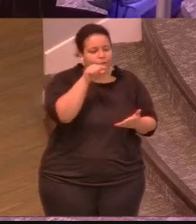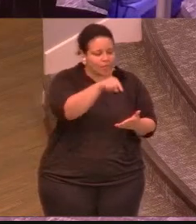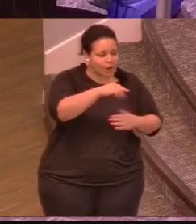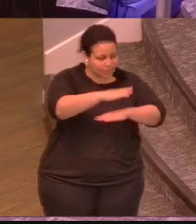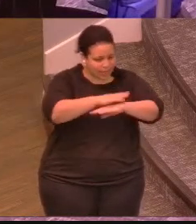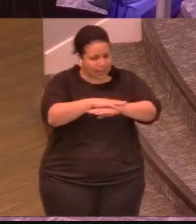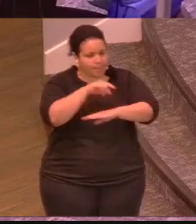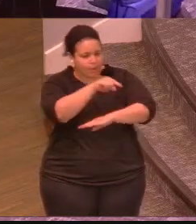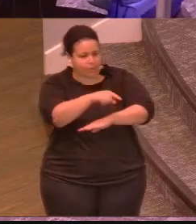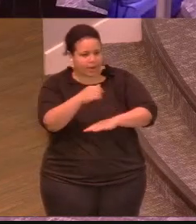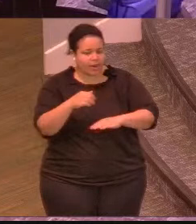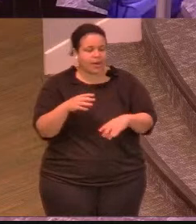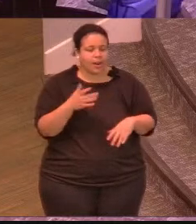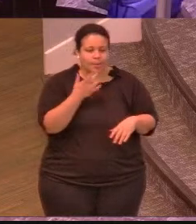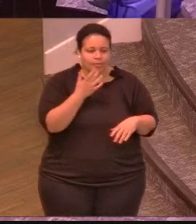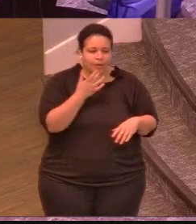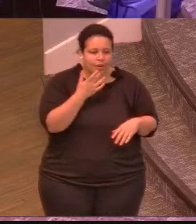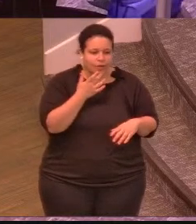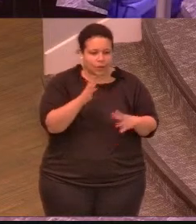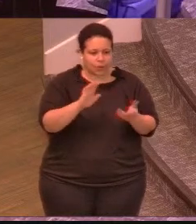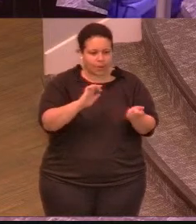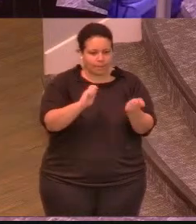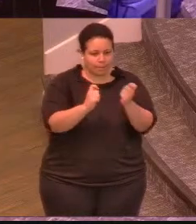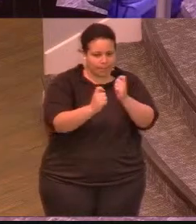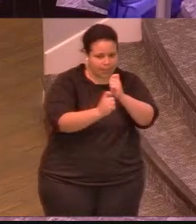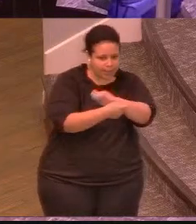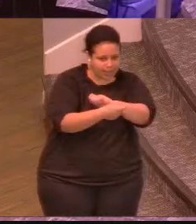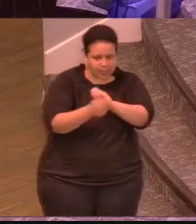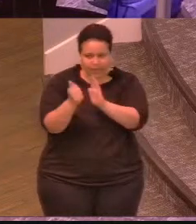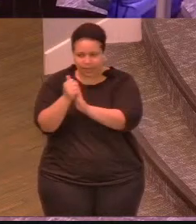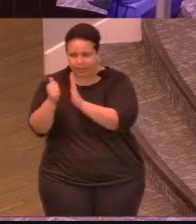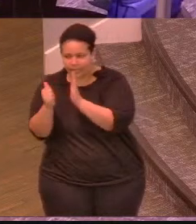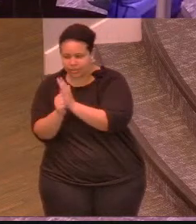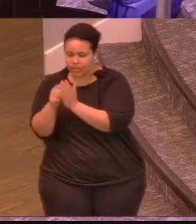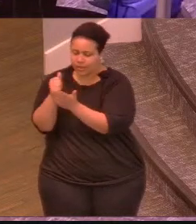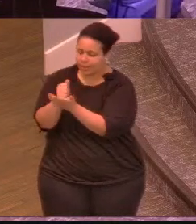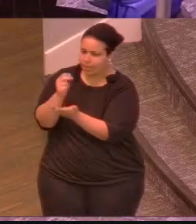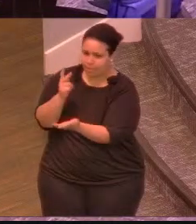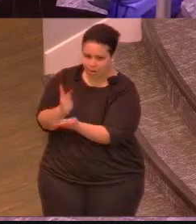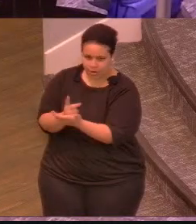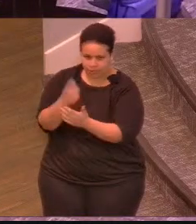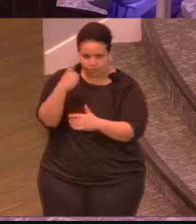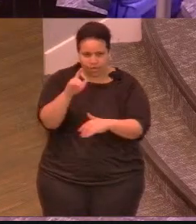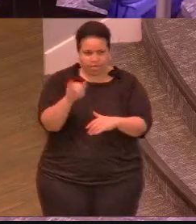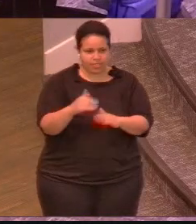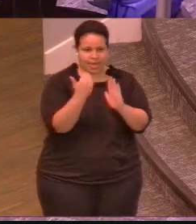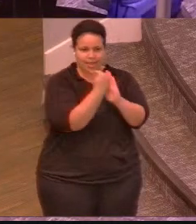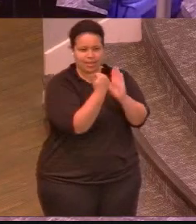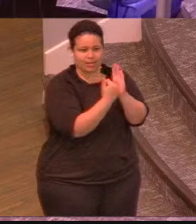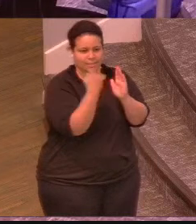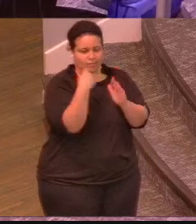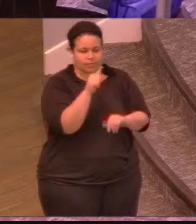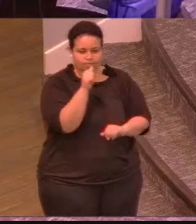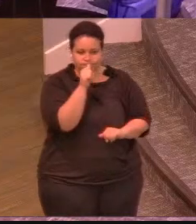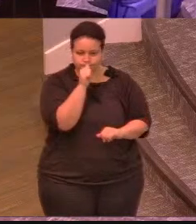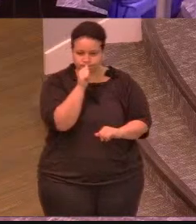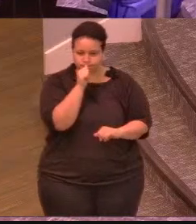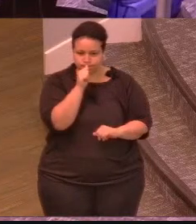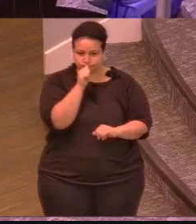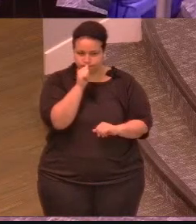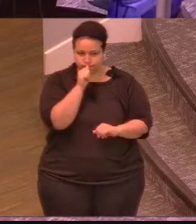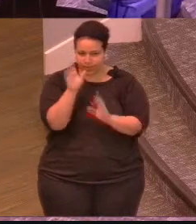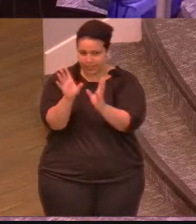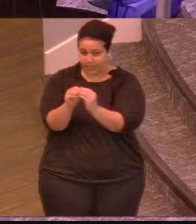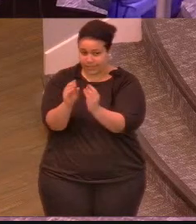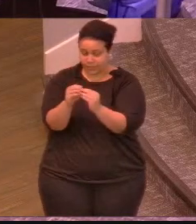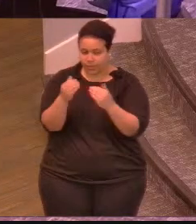to approve that personnel list. And also for our executive session, we had listed for personnel,